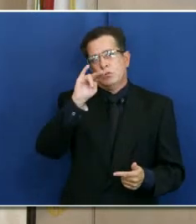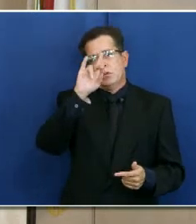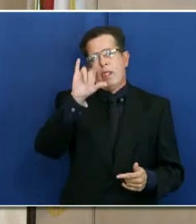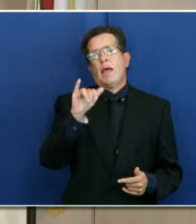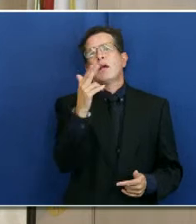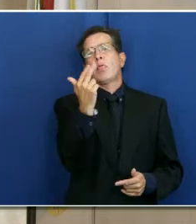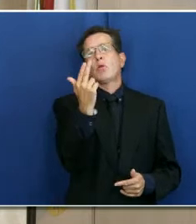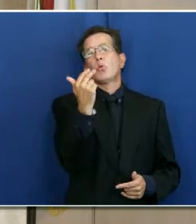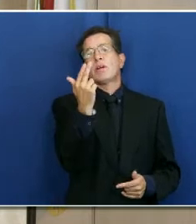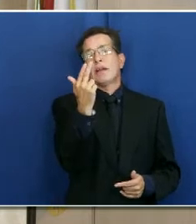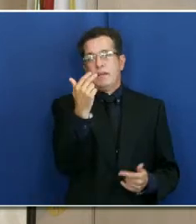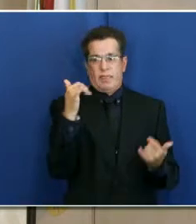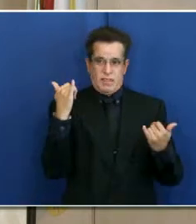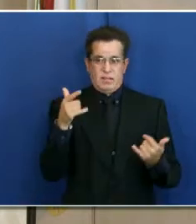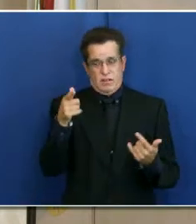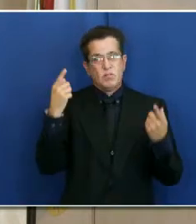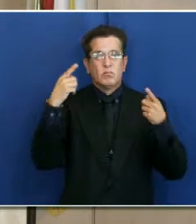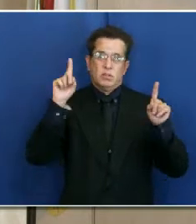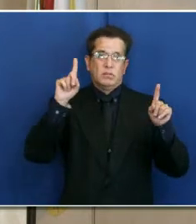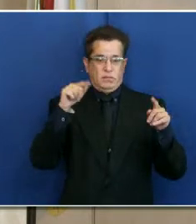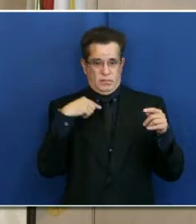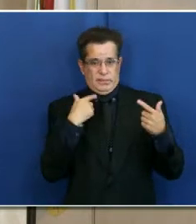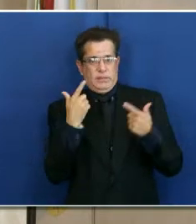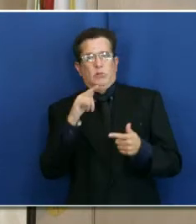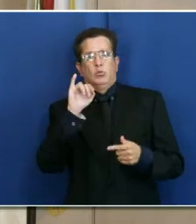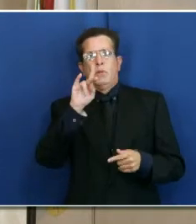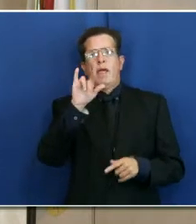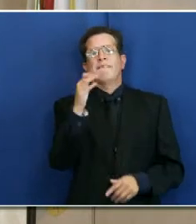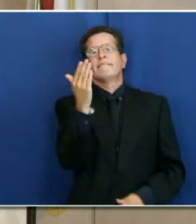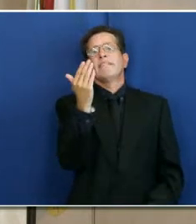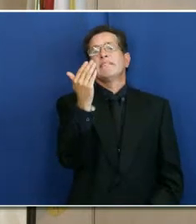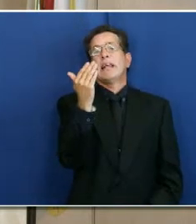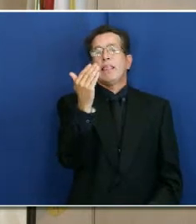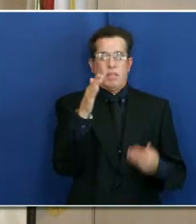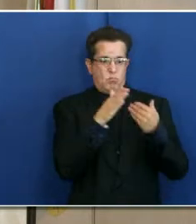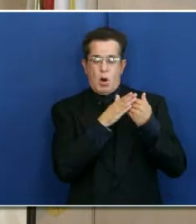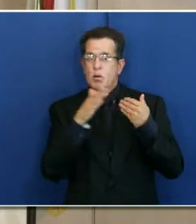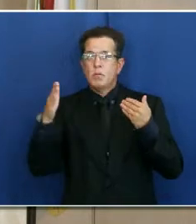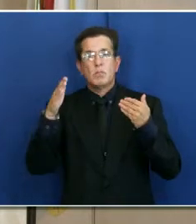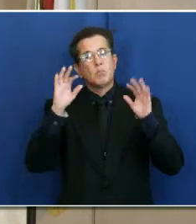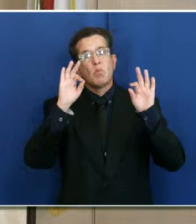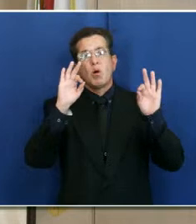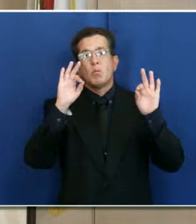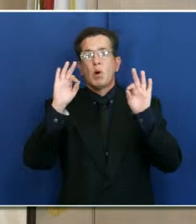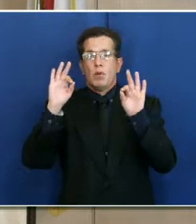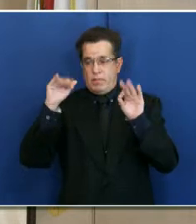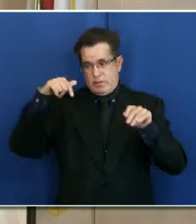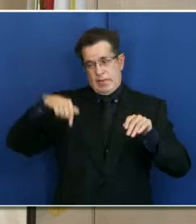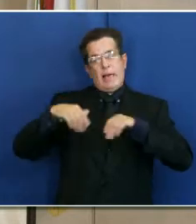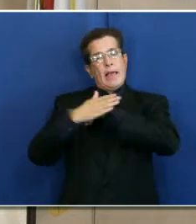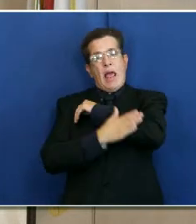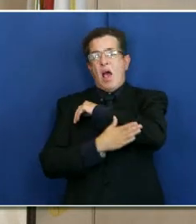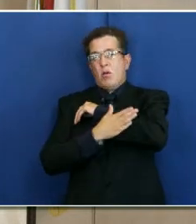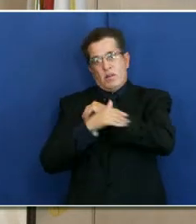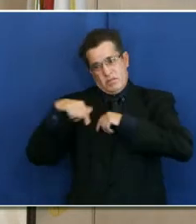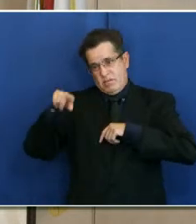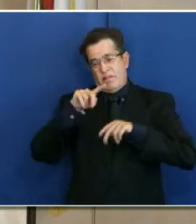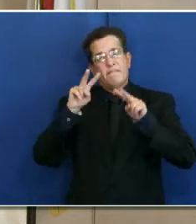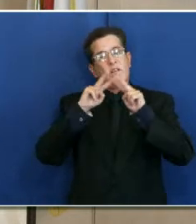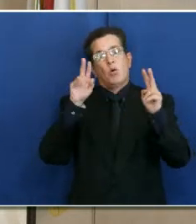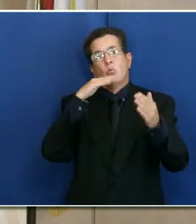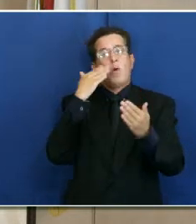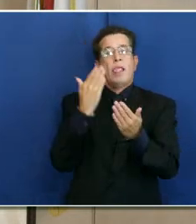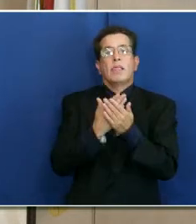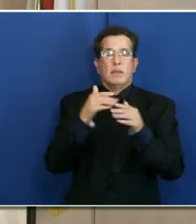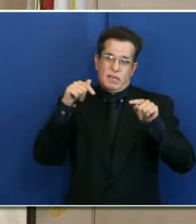13th, and they were effective here in San Diego on July 15th. So the county to date has done well, and we